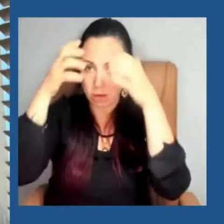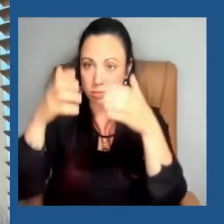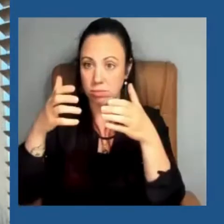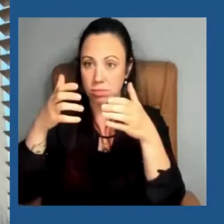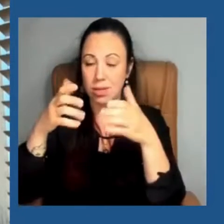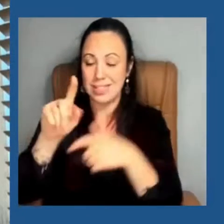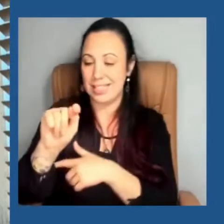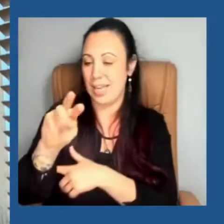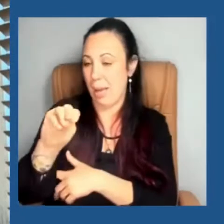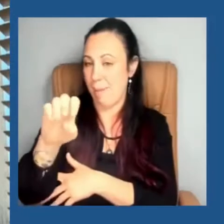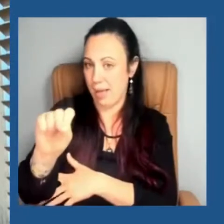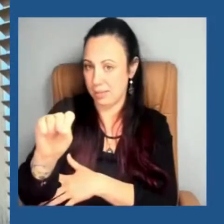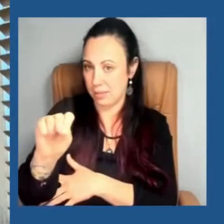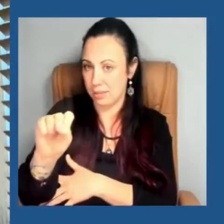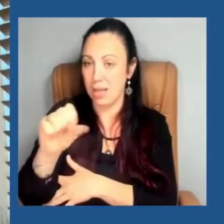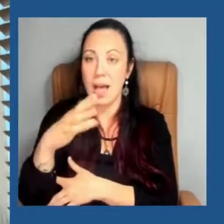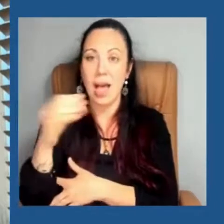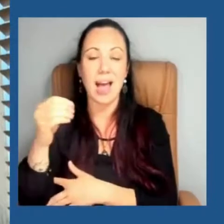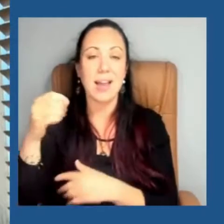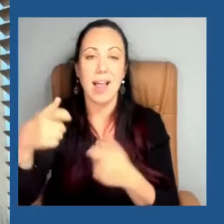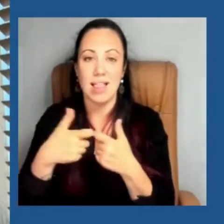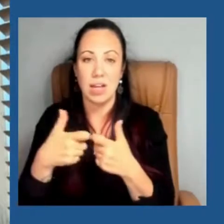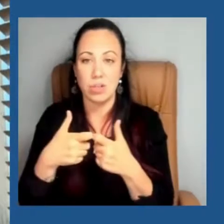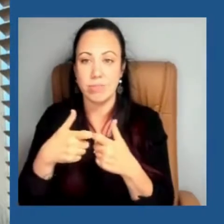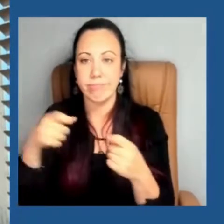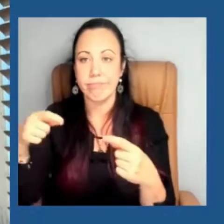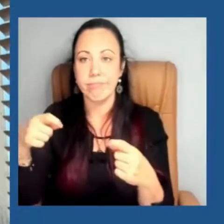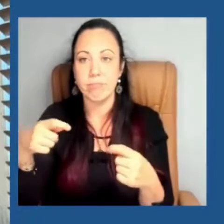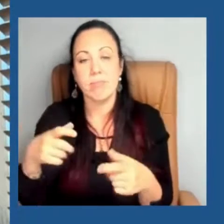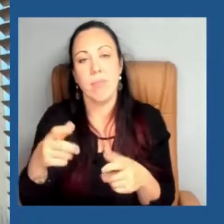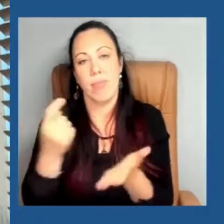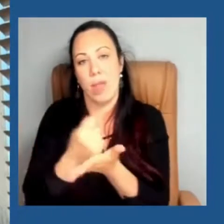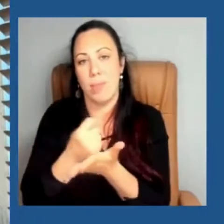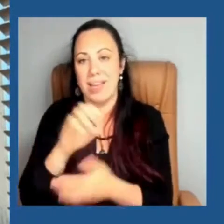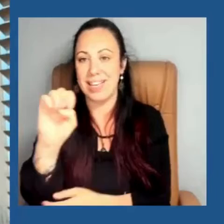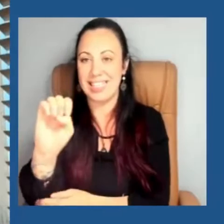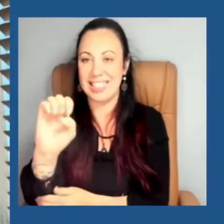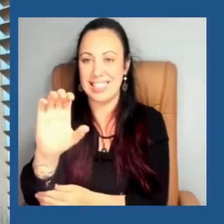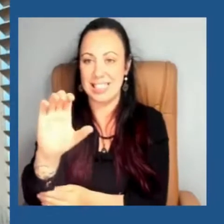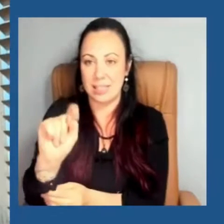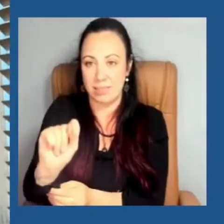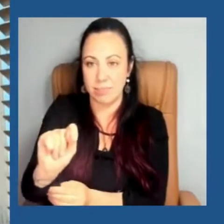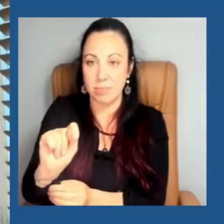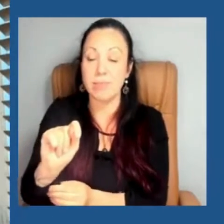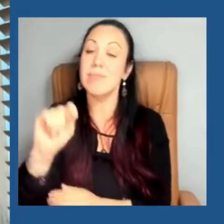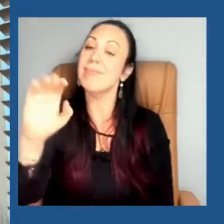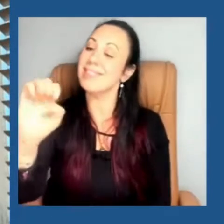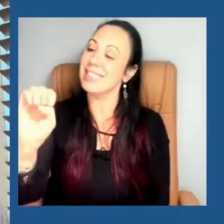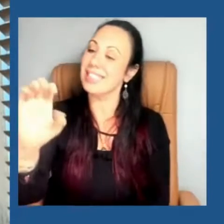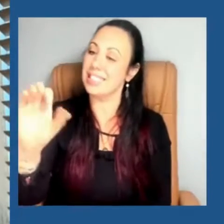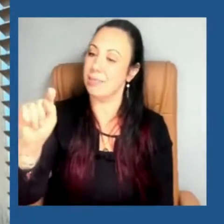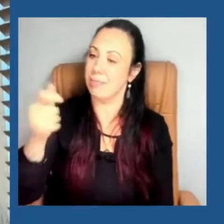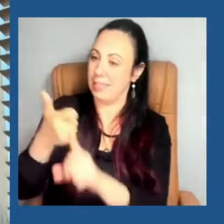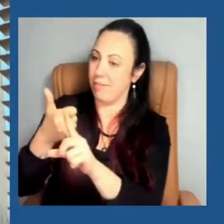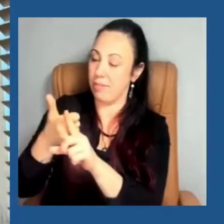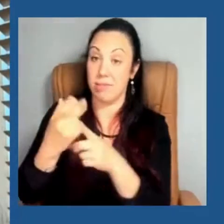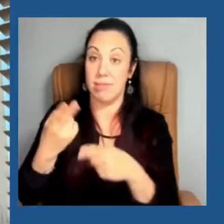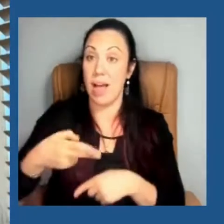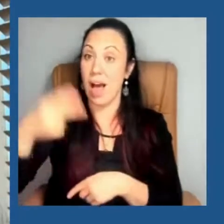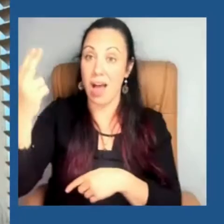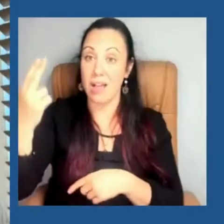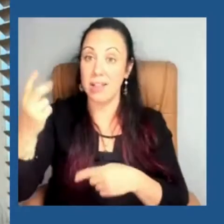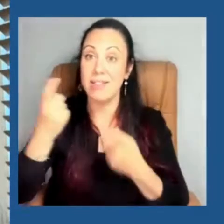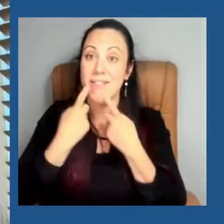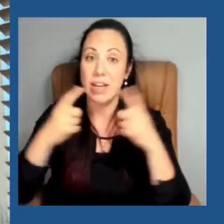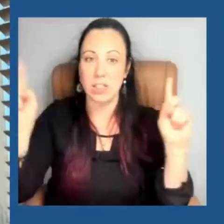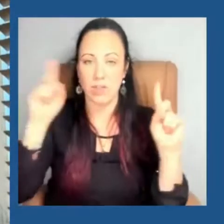short, and electroconvulsive therapy, or ECT for short. ECT is highly effective for a broad range